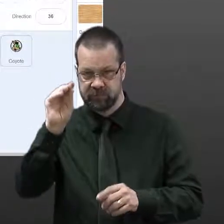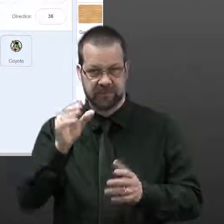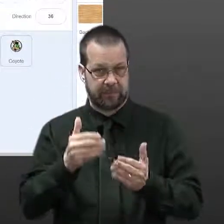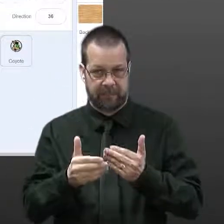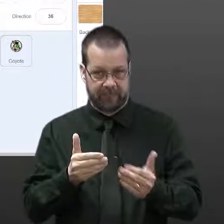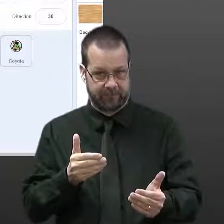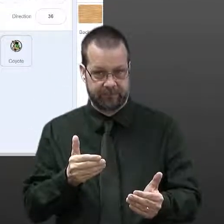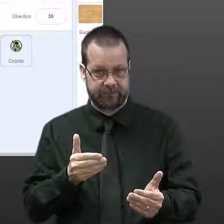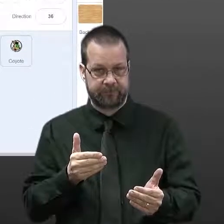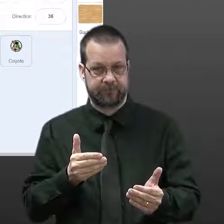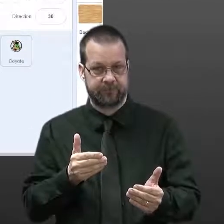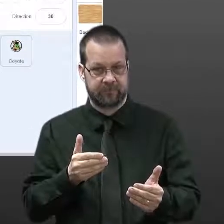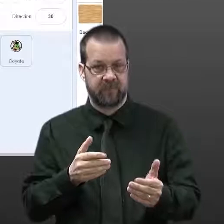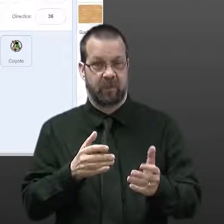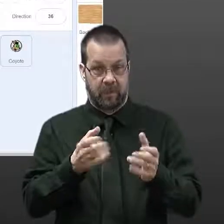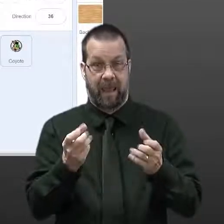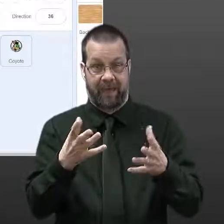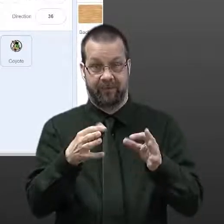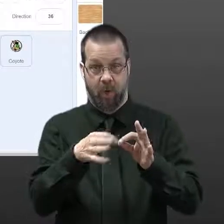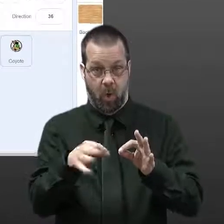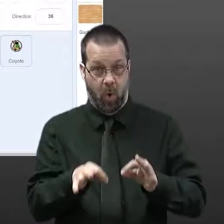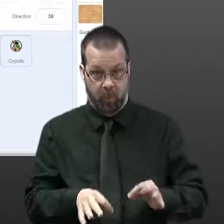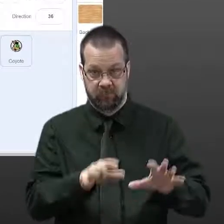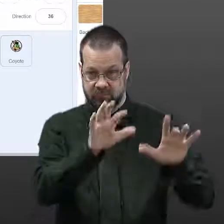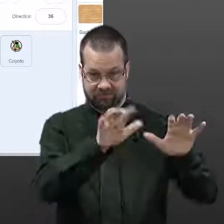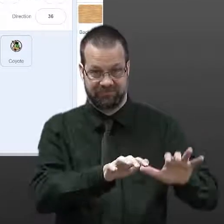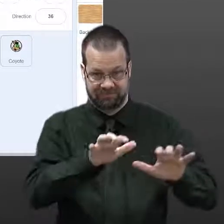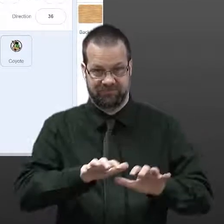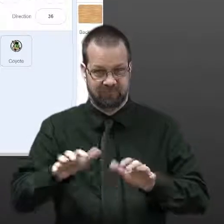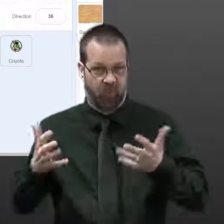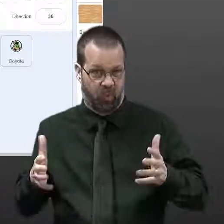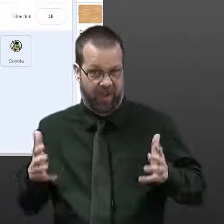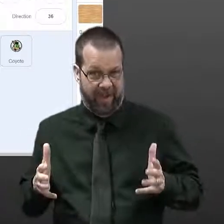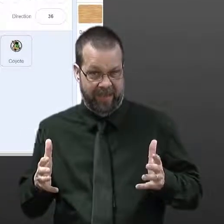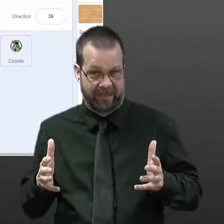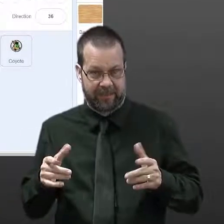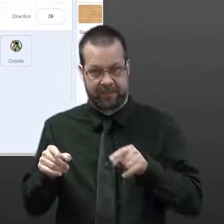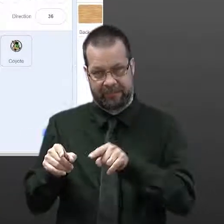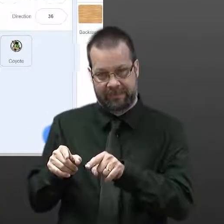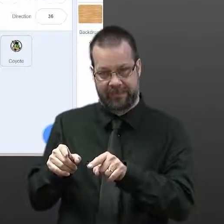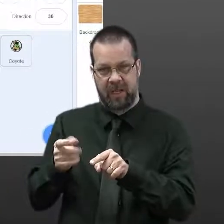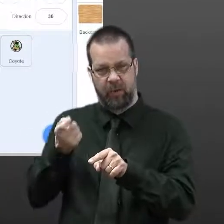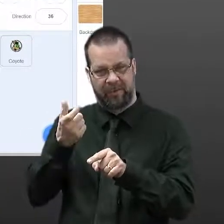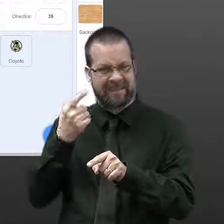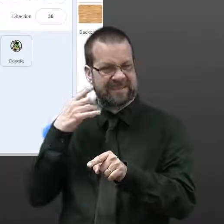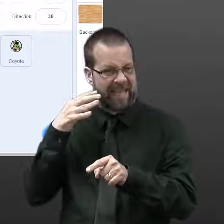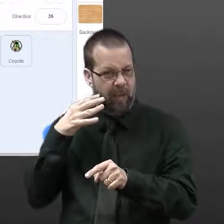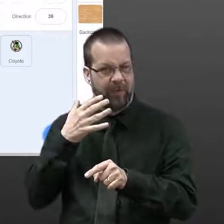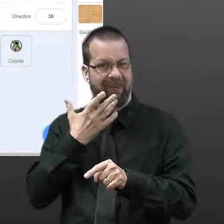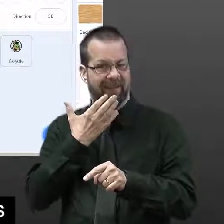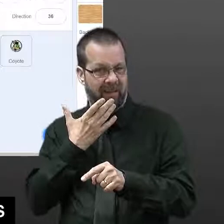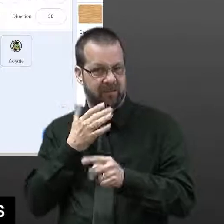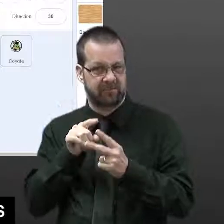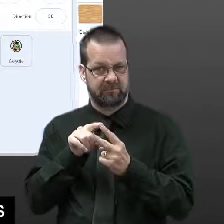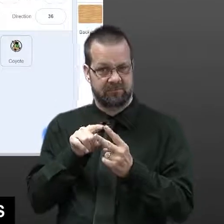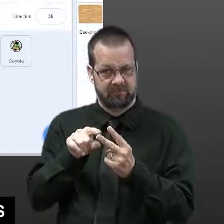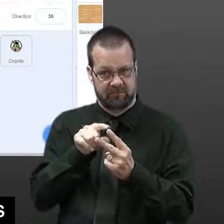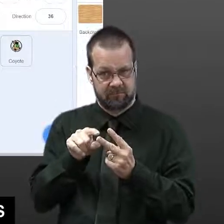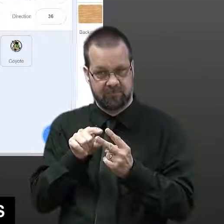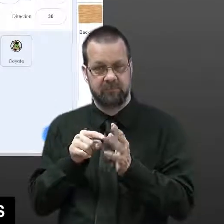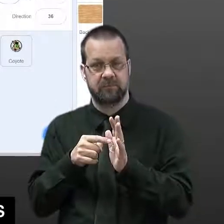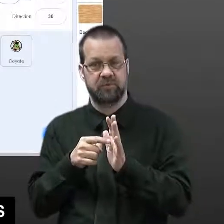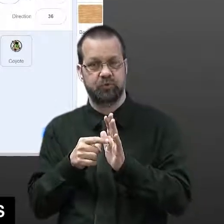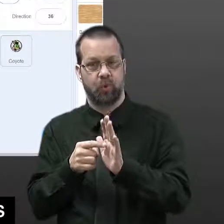our workspace. We've written a lot of code so far. Next thing we're going to do is a little bit of sound and color to